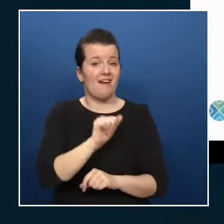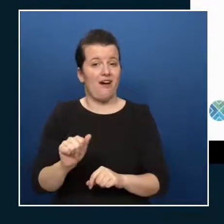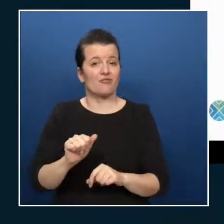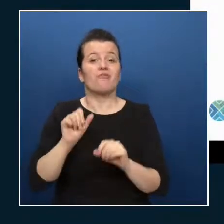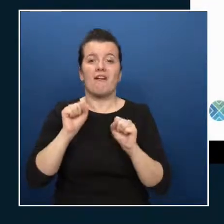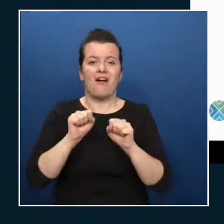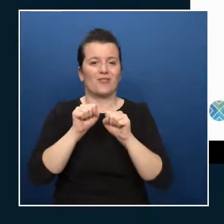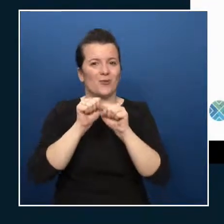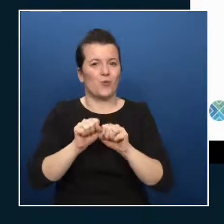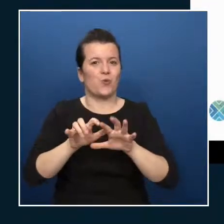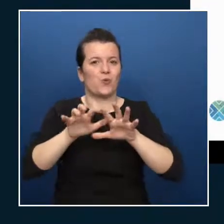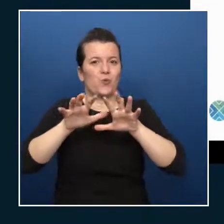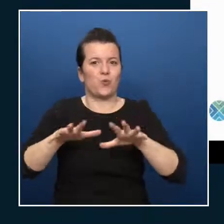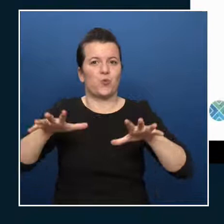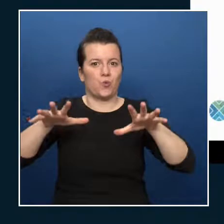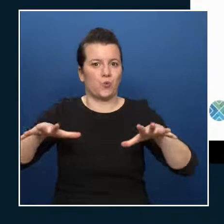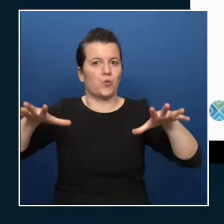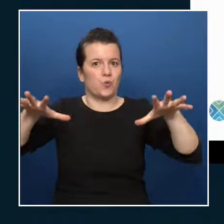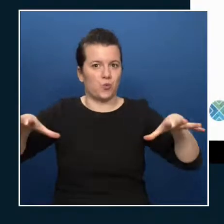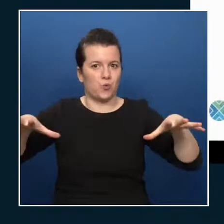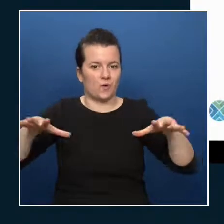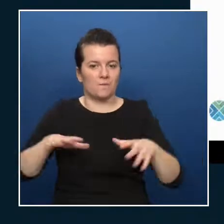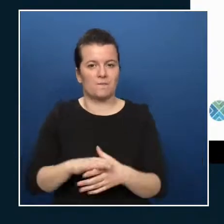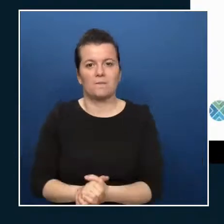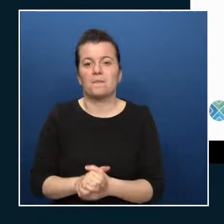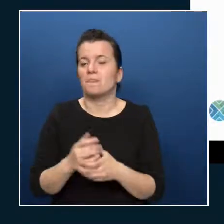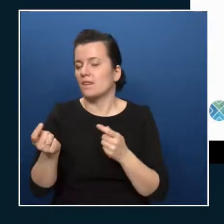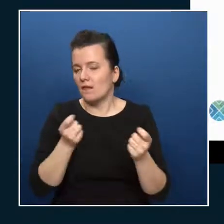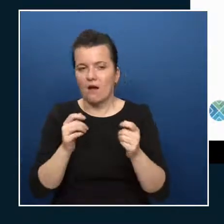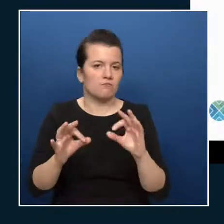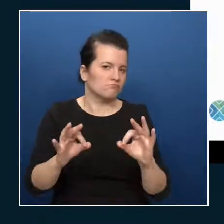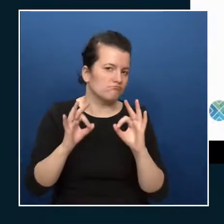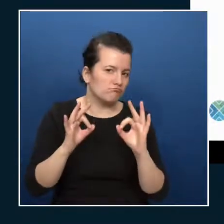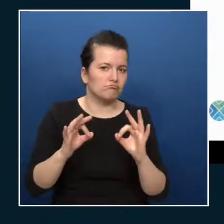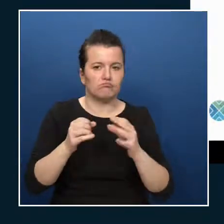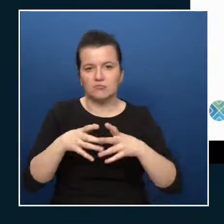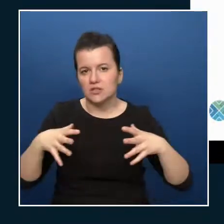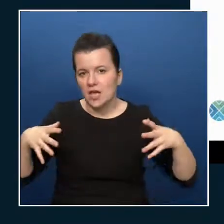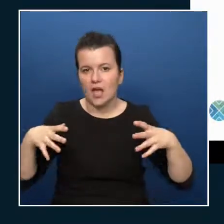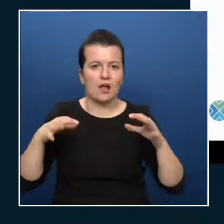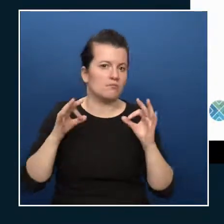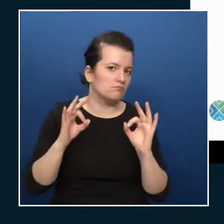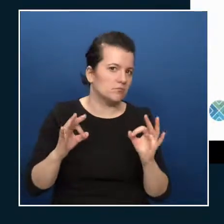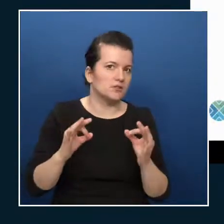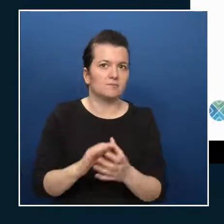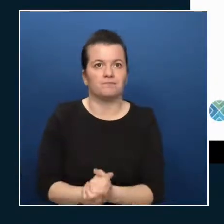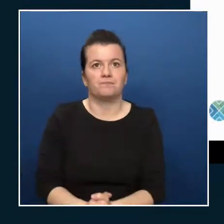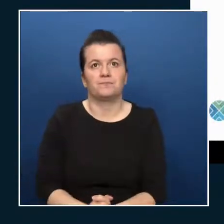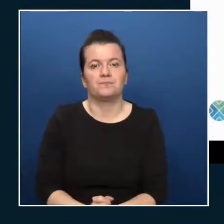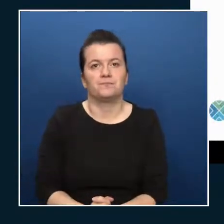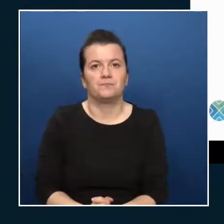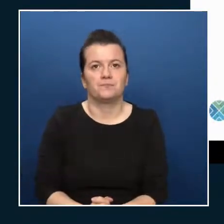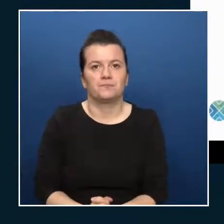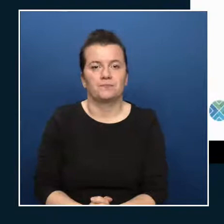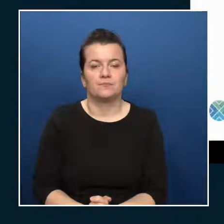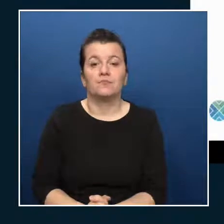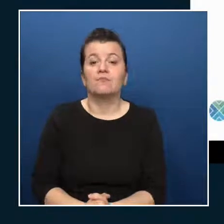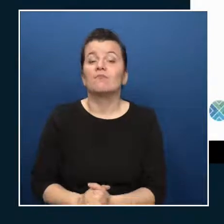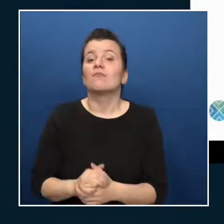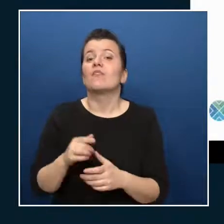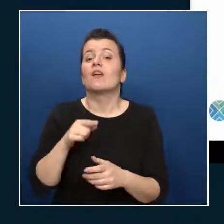that's secure by design, governed, etc. So, and at the heart of your enterprise scale landing